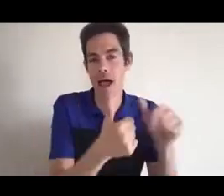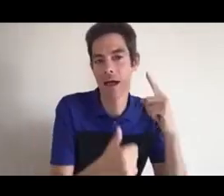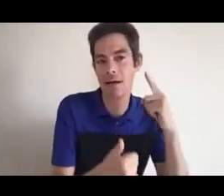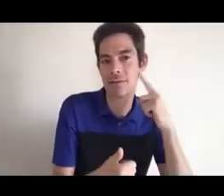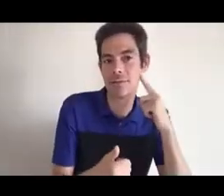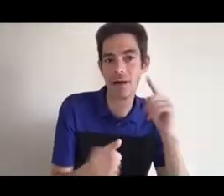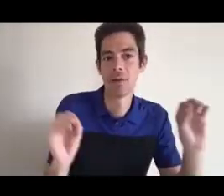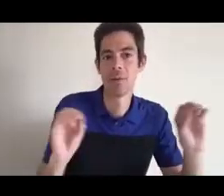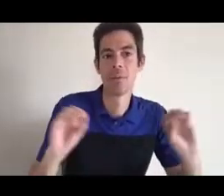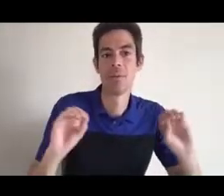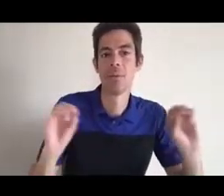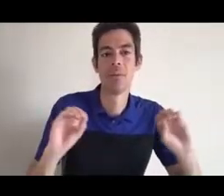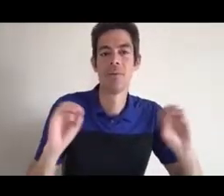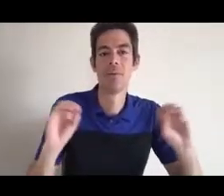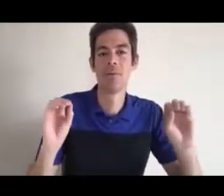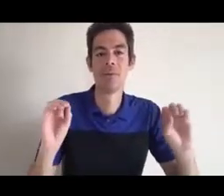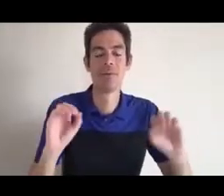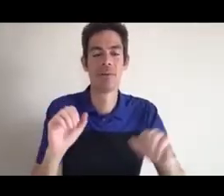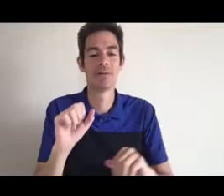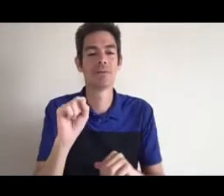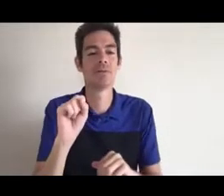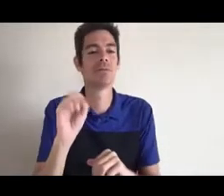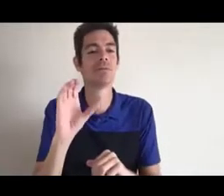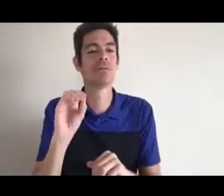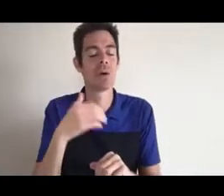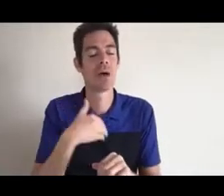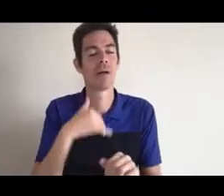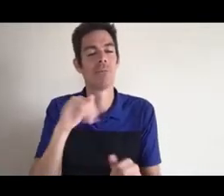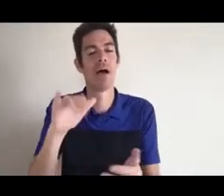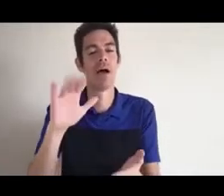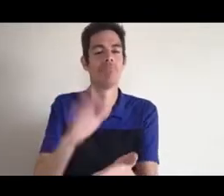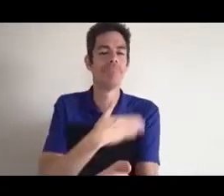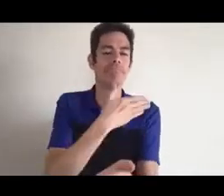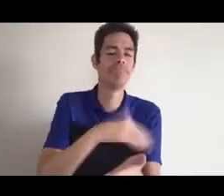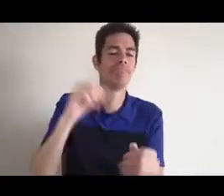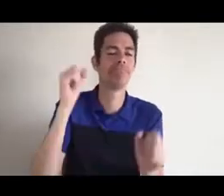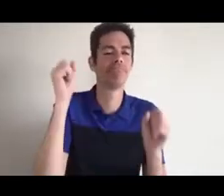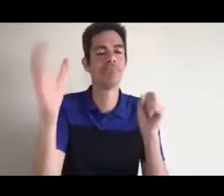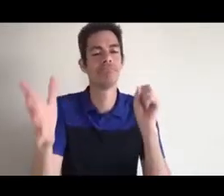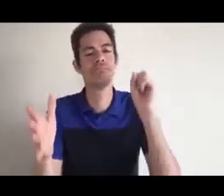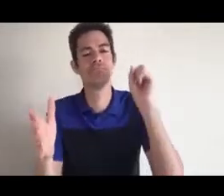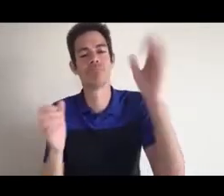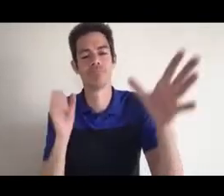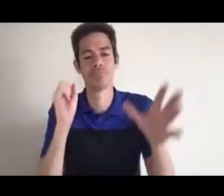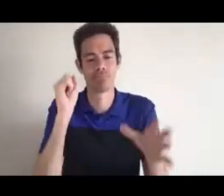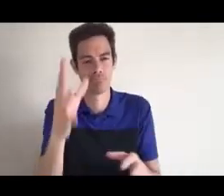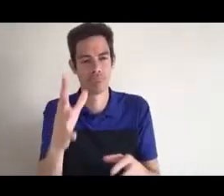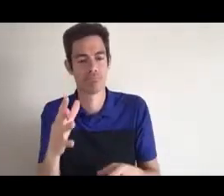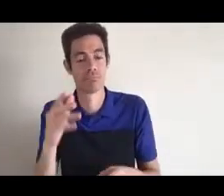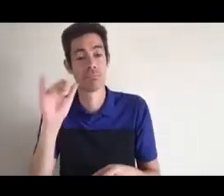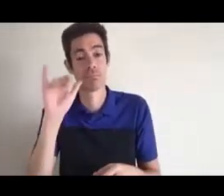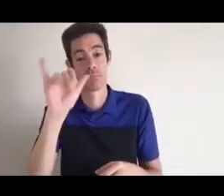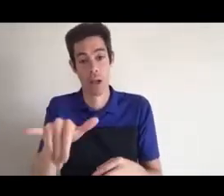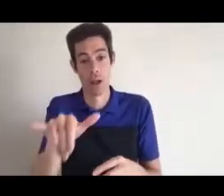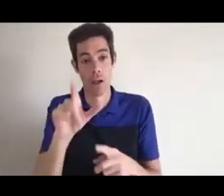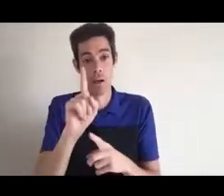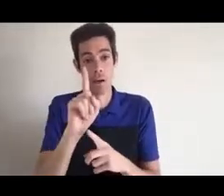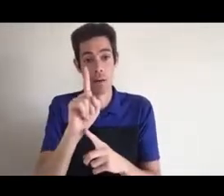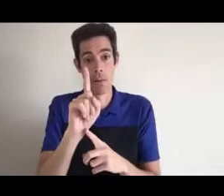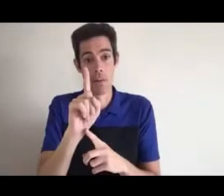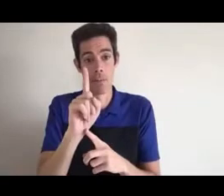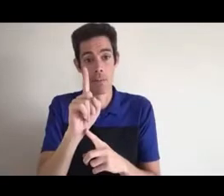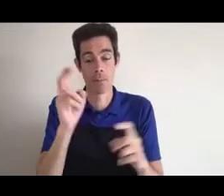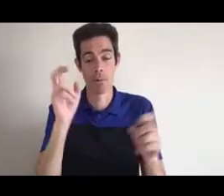but it was not necessarily, there was no sound, of course, that the person could hear. So we're singing